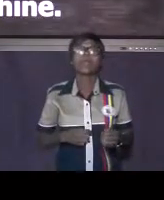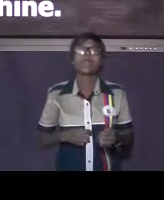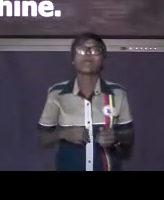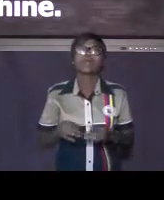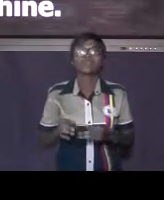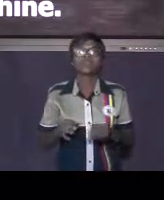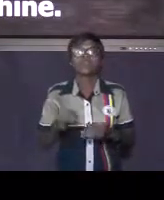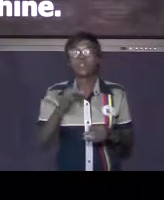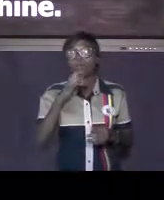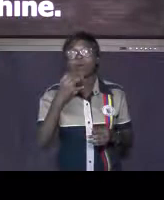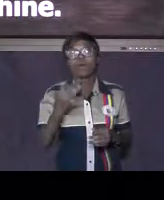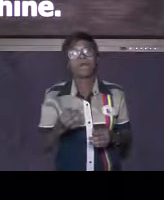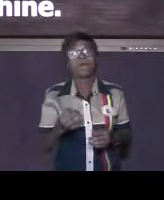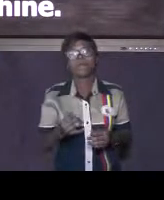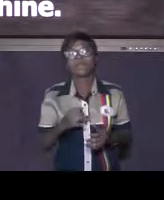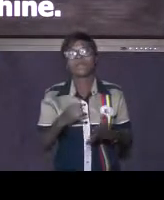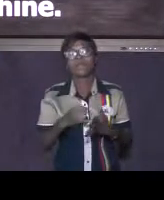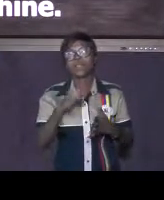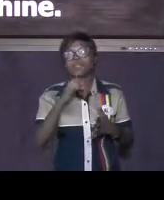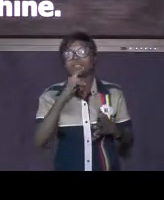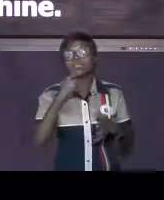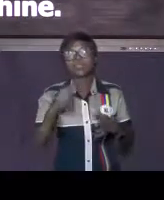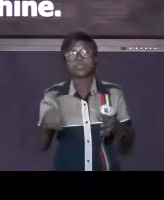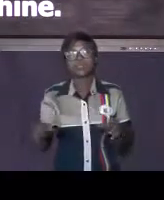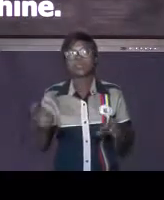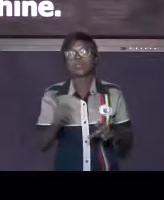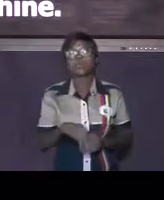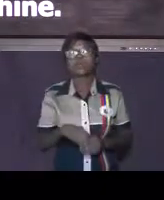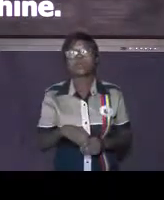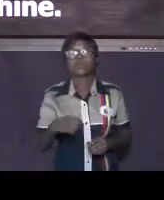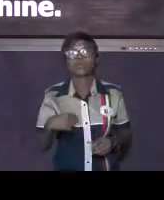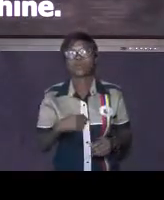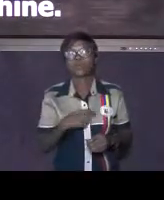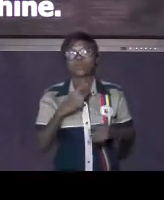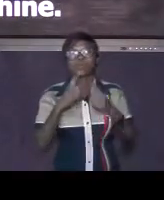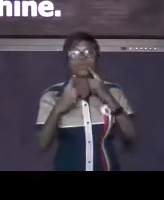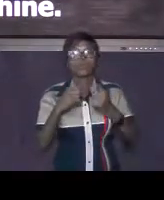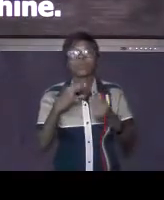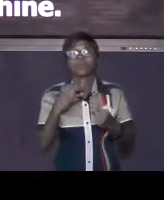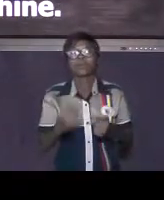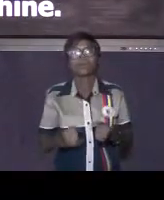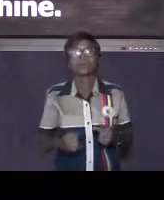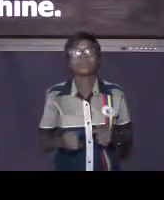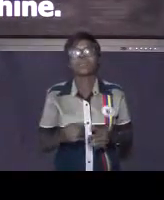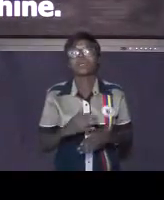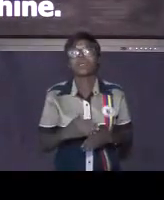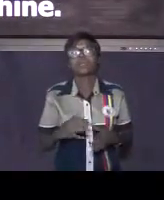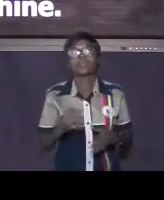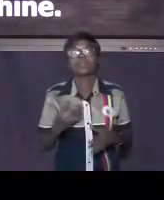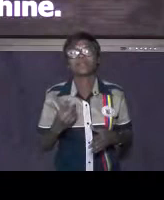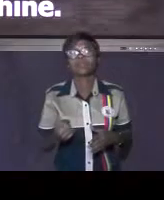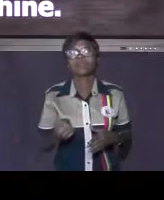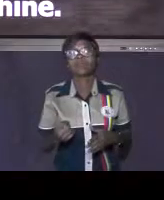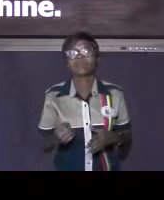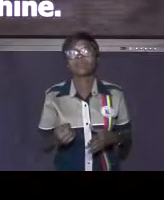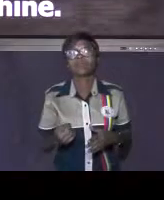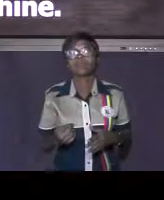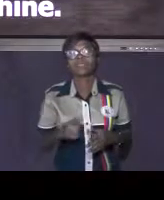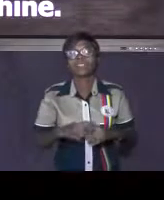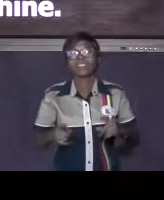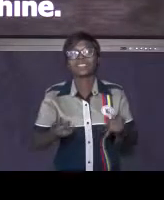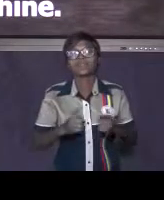climate includes information on, we will talk about the average temperature in different